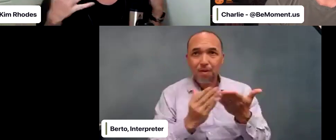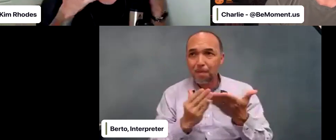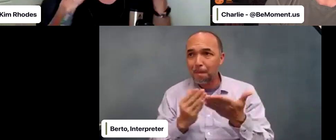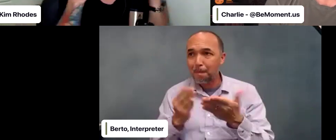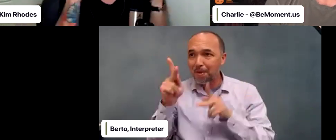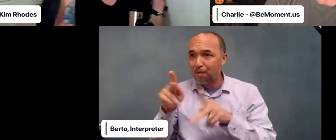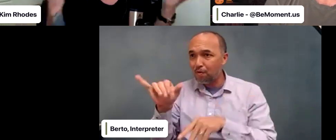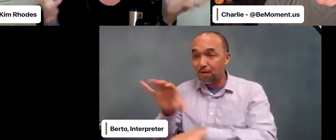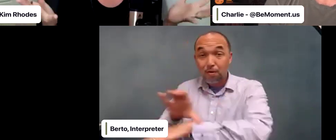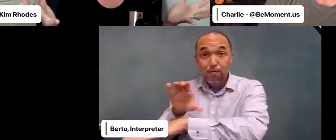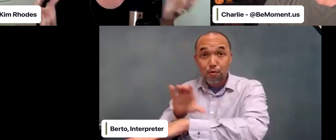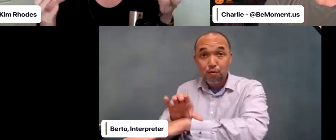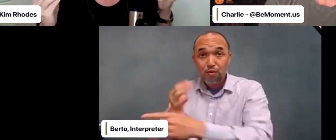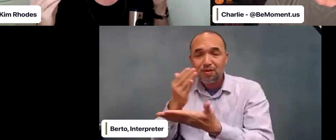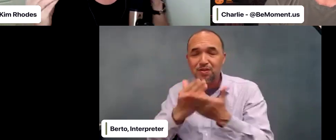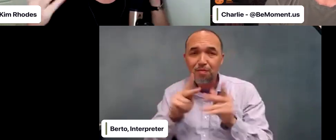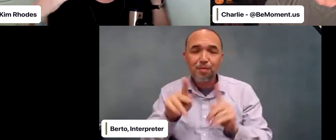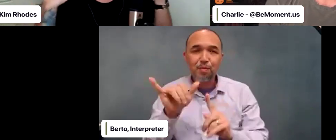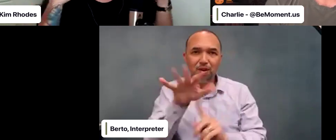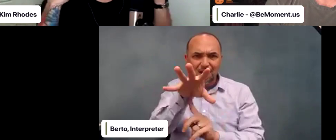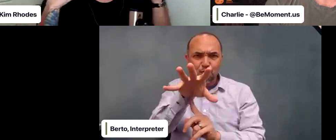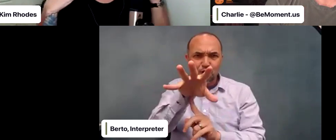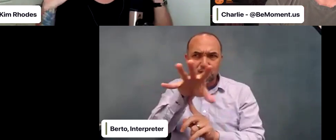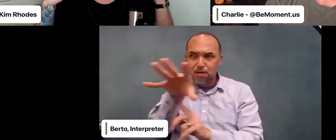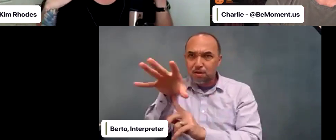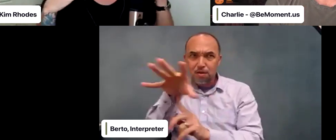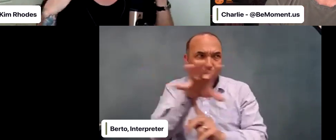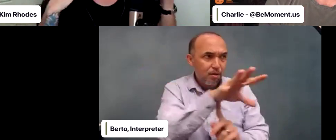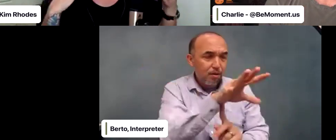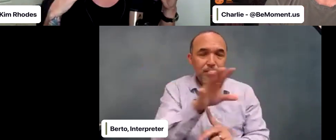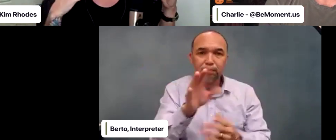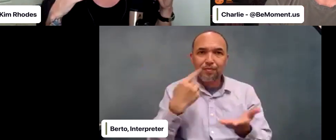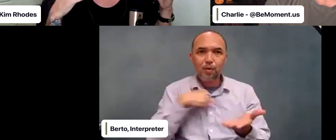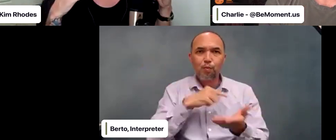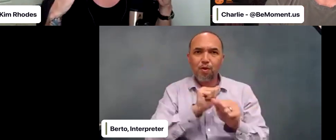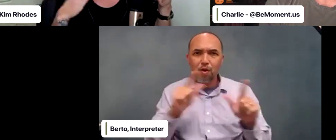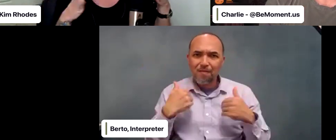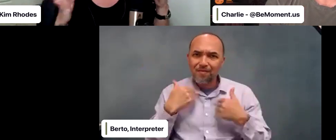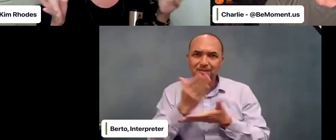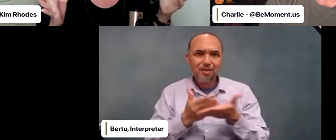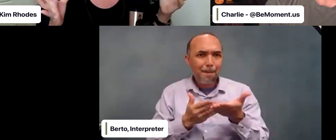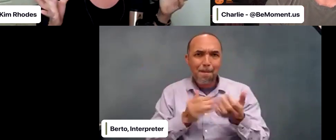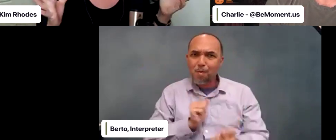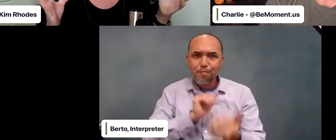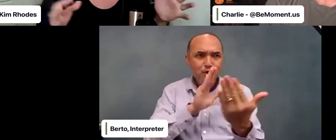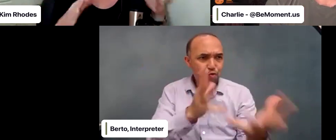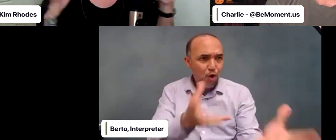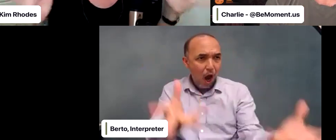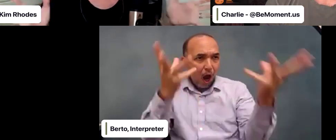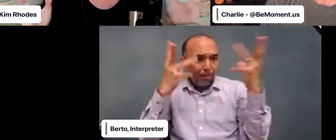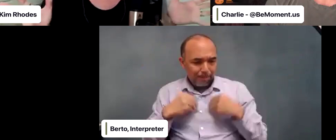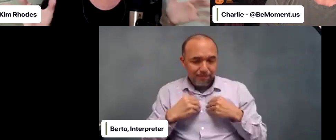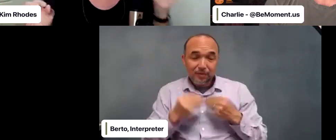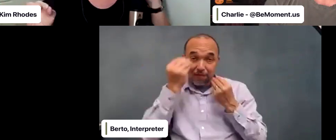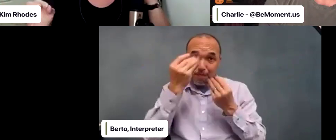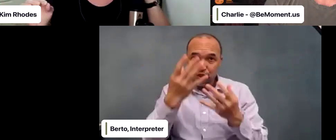are cameras. So we all have a way of receiving information that we gravitate towards. And to continue